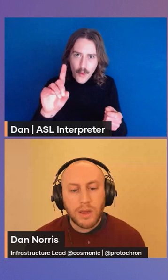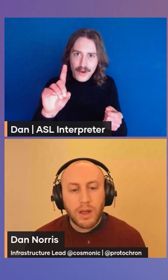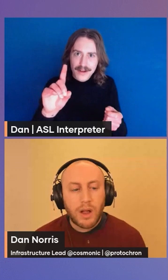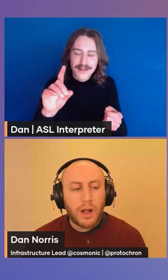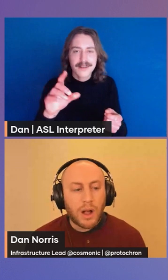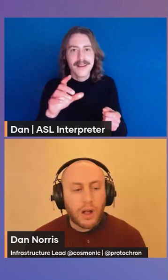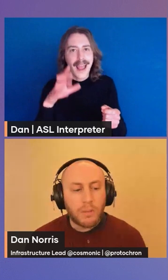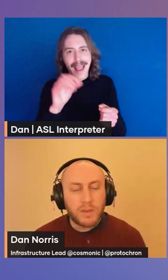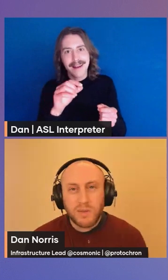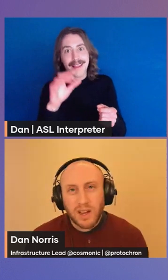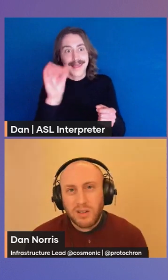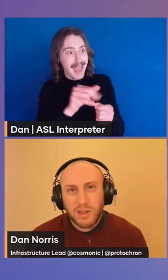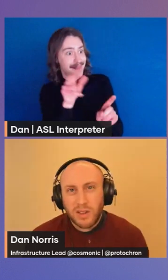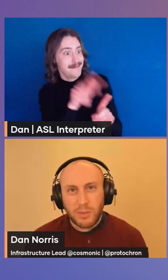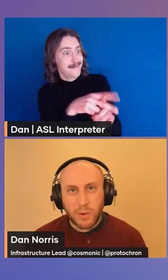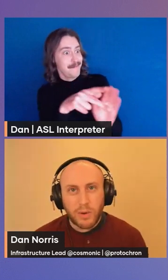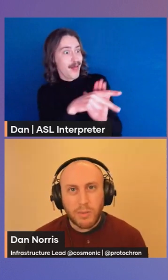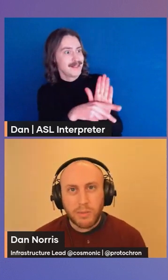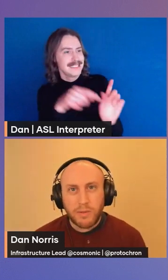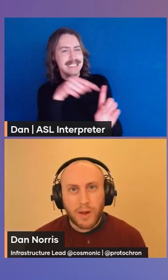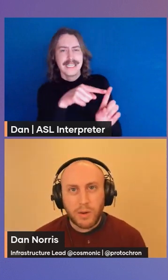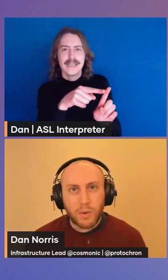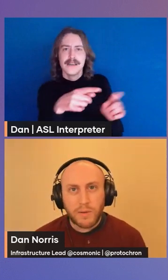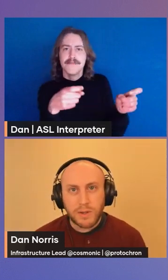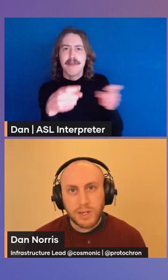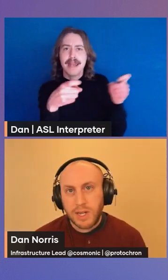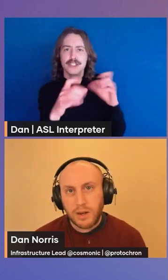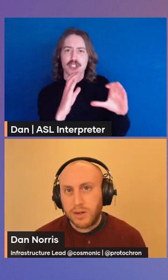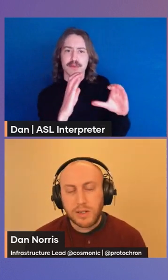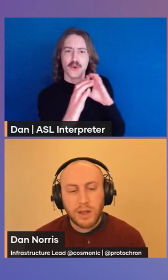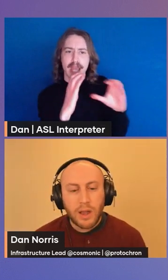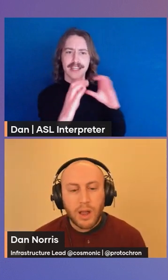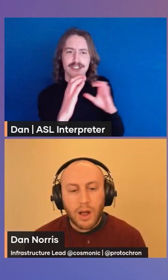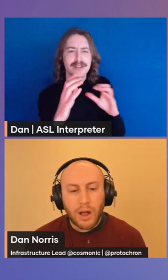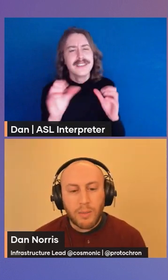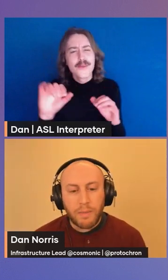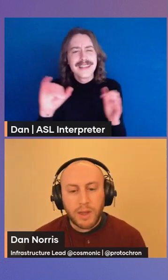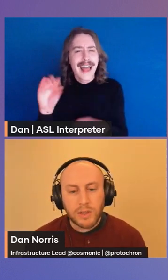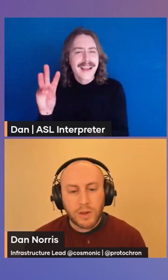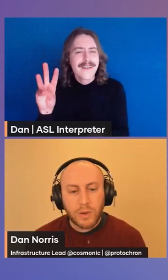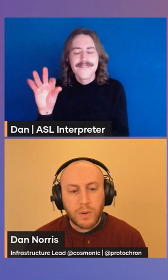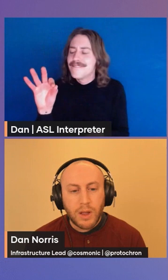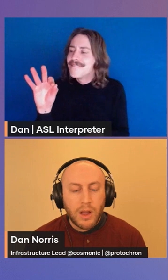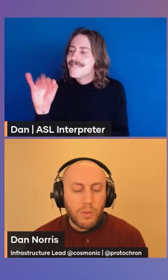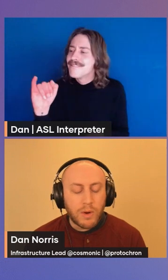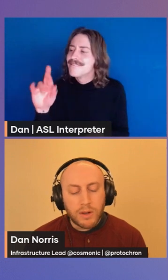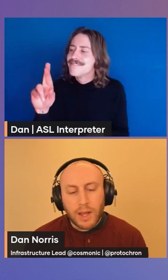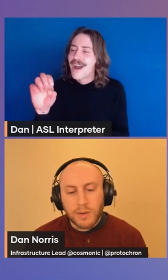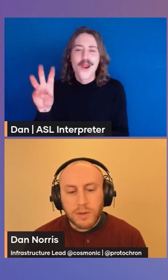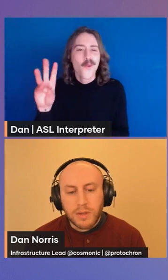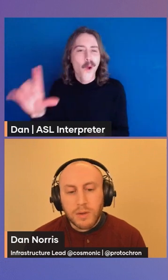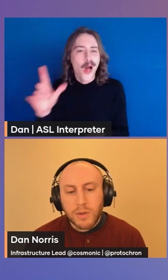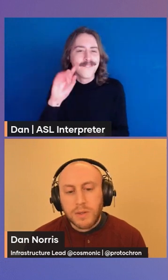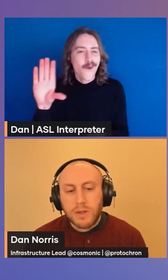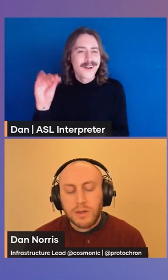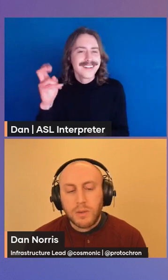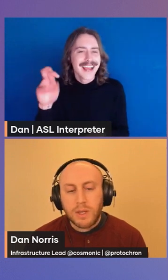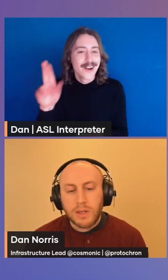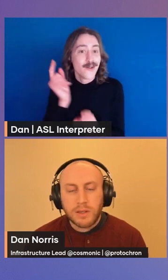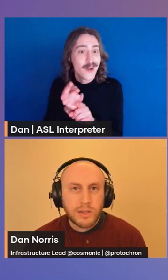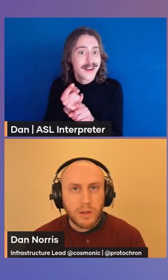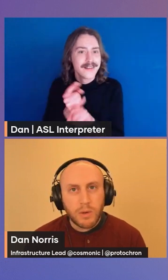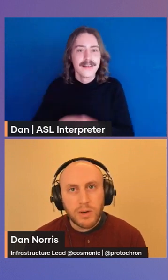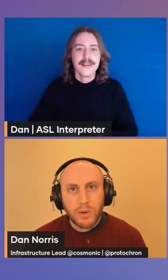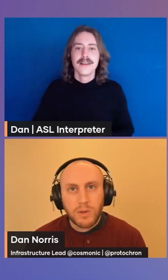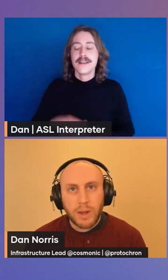with. It's effectively like a programmable firewall for containers. And so what it allows you to do is you can do